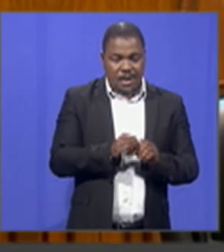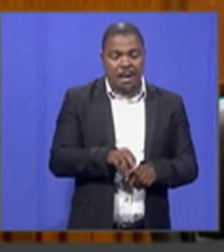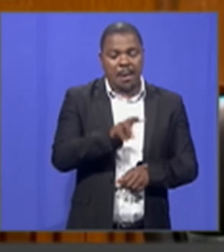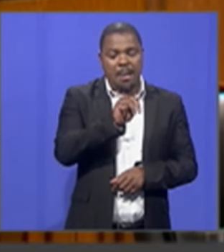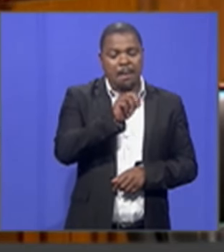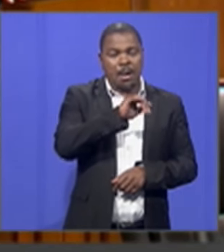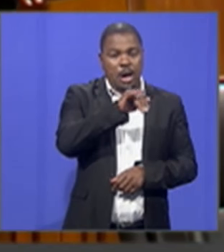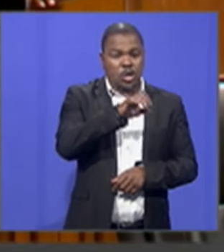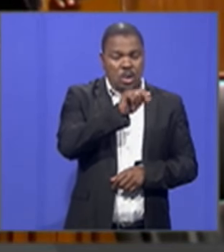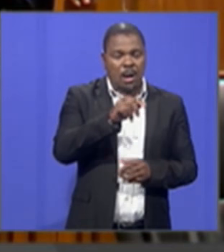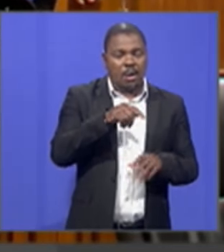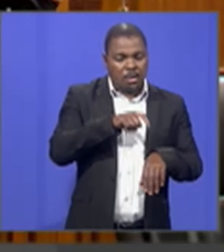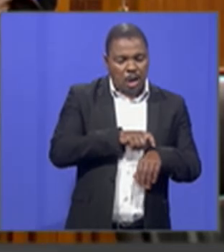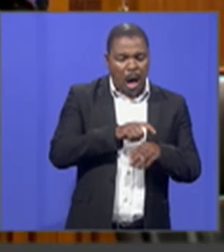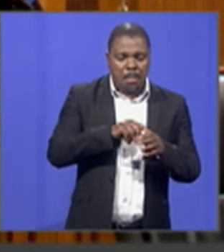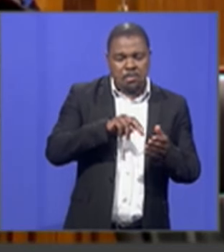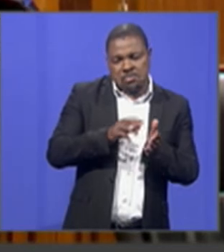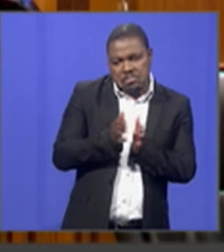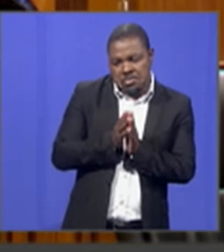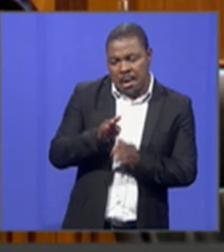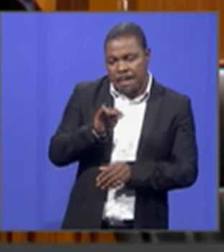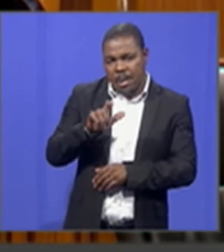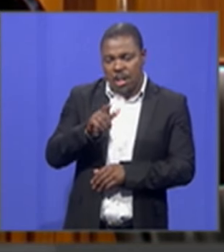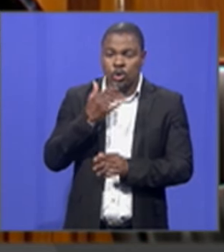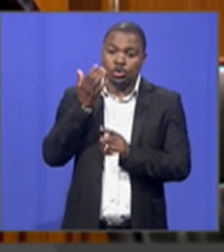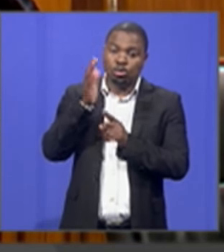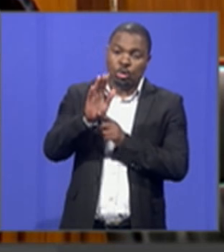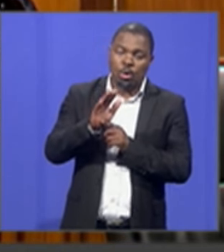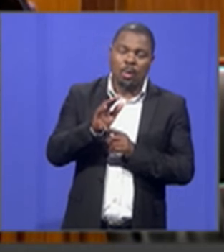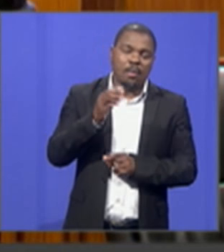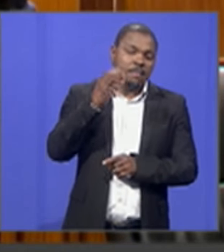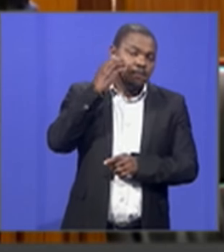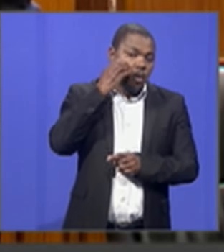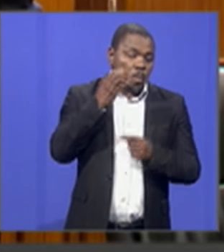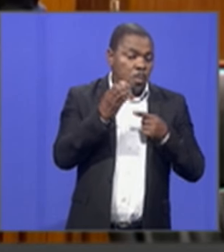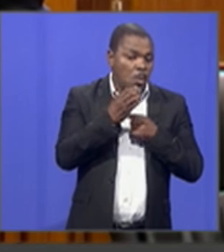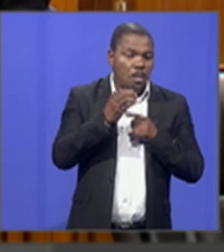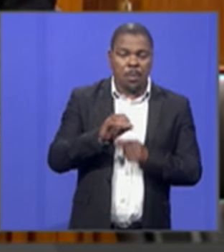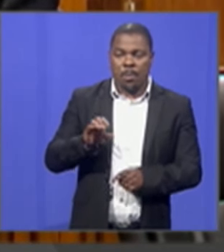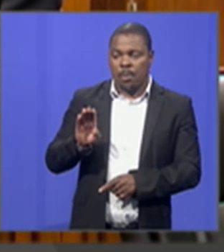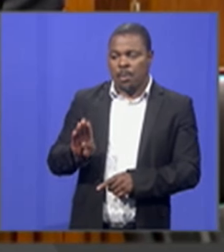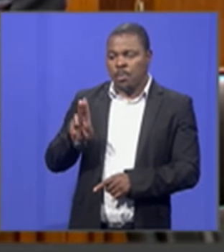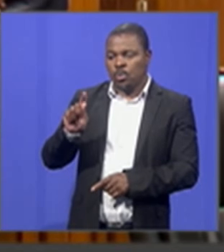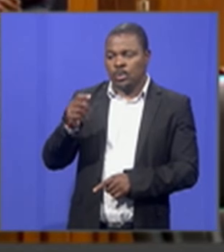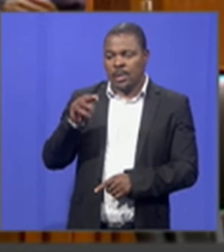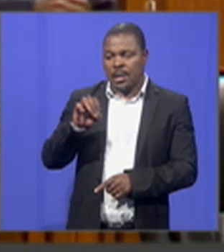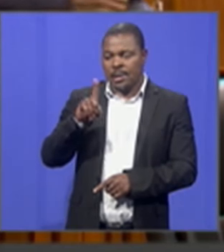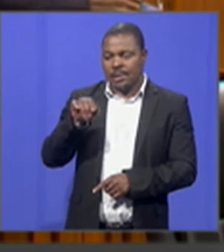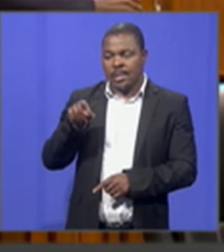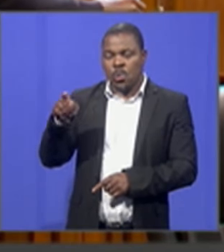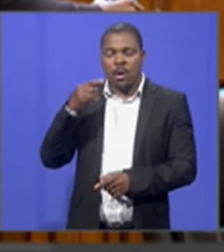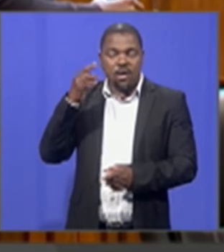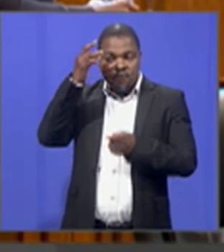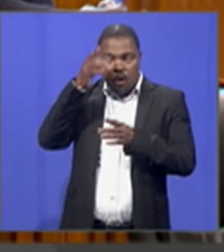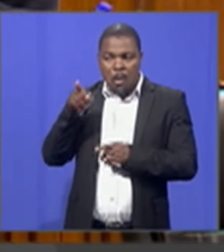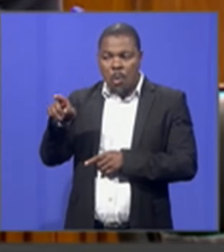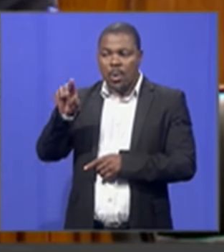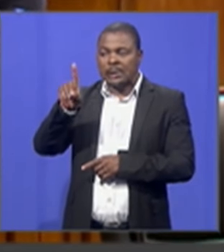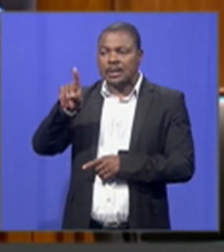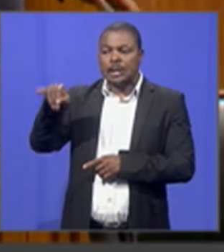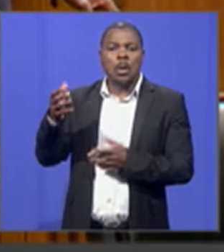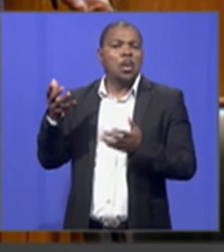Majola maphodisa a laeditše bohlatse selathekeng sa Majola bja gore Buthelezi o fane ka tshedimošo ya DJ Waras. Go dumelwa